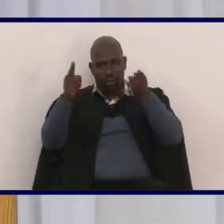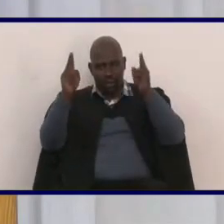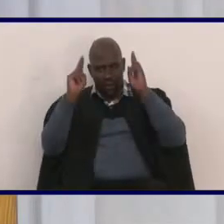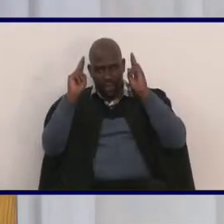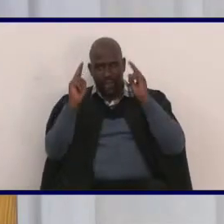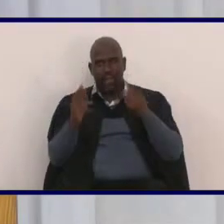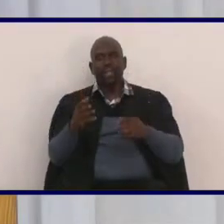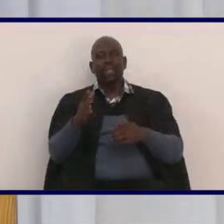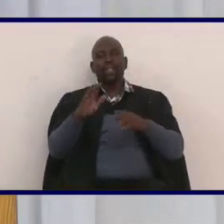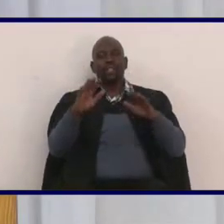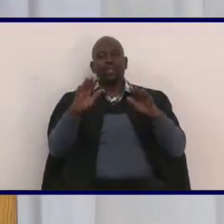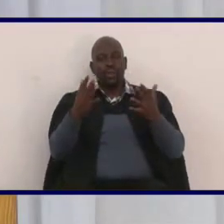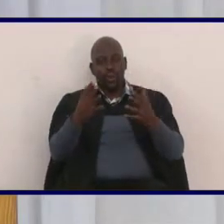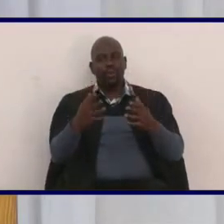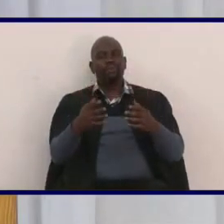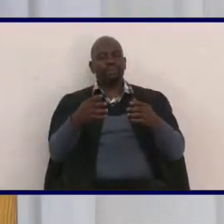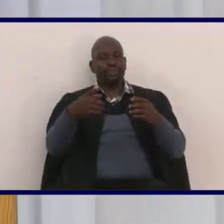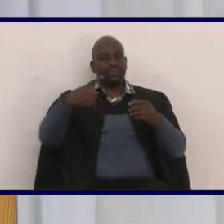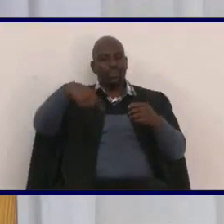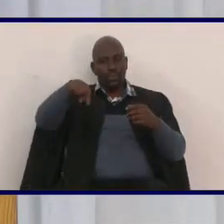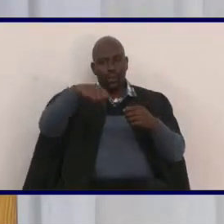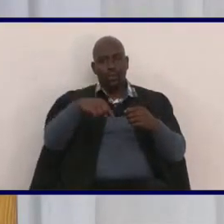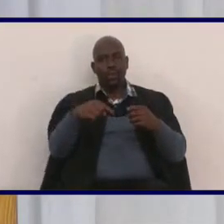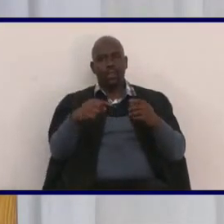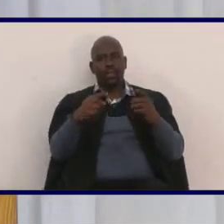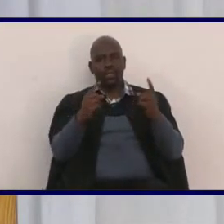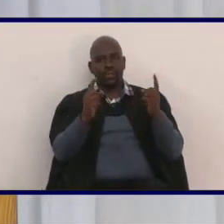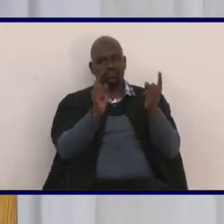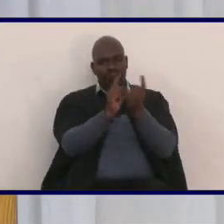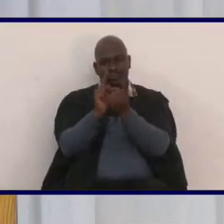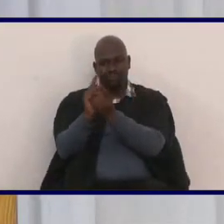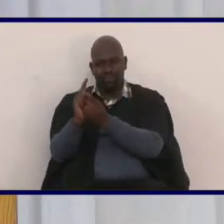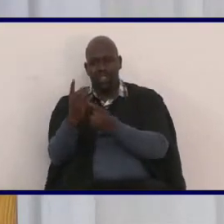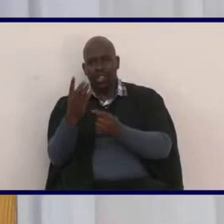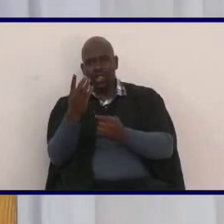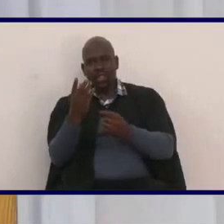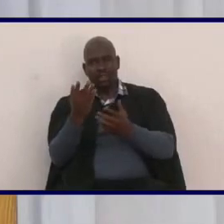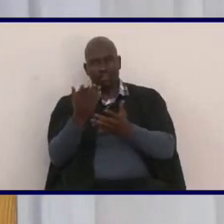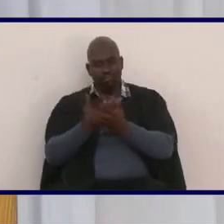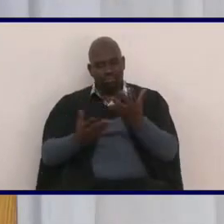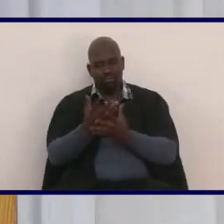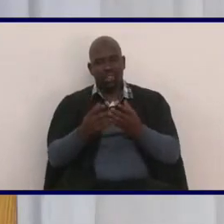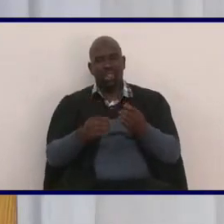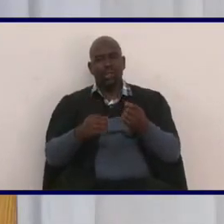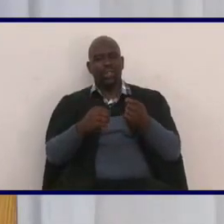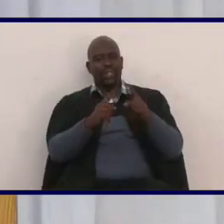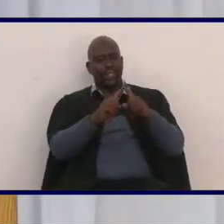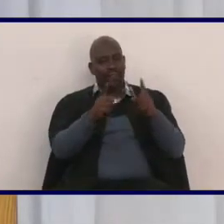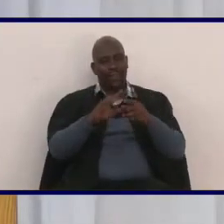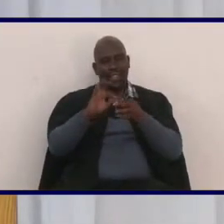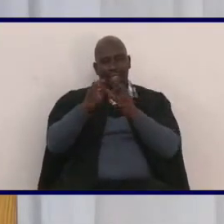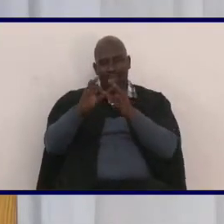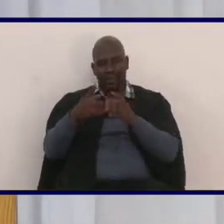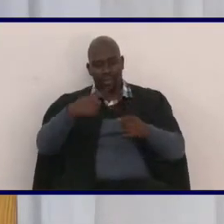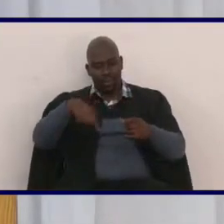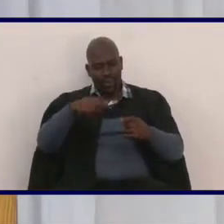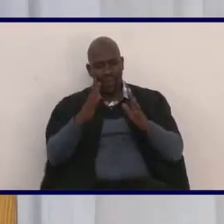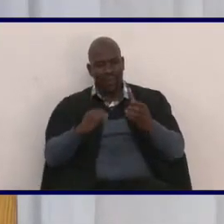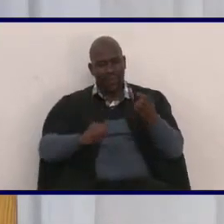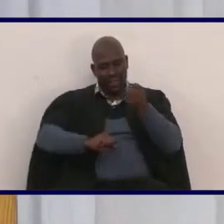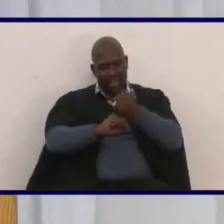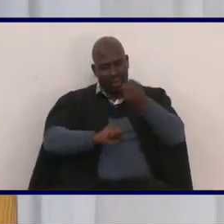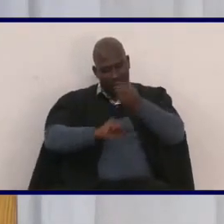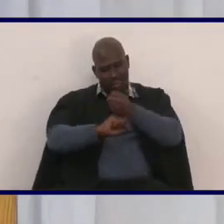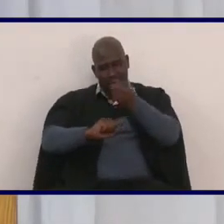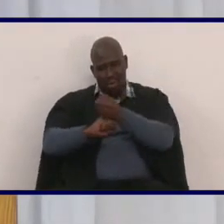different interpretations, advance and support this project with all our energy, our